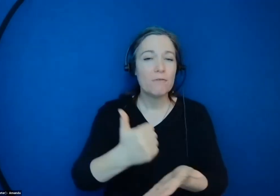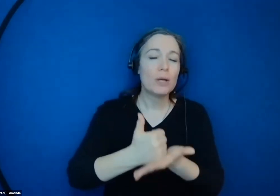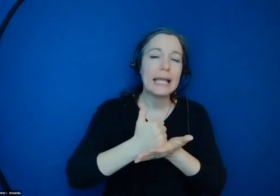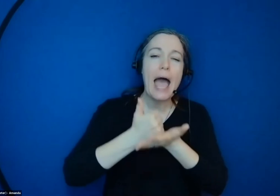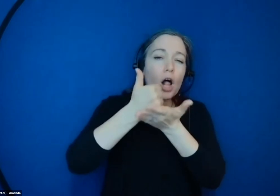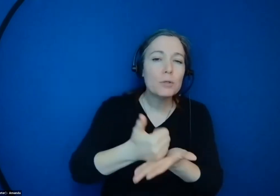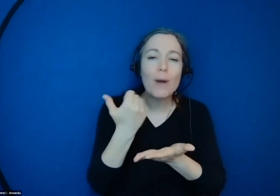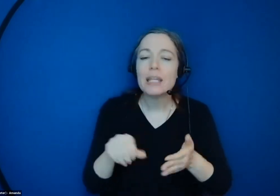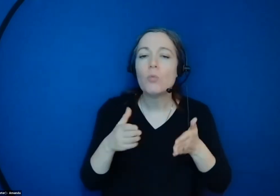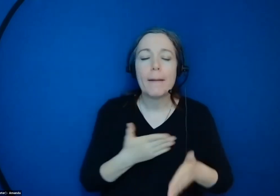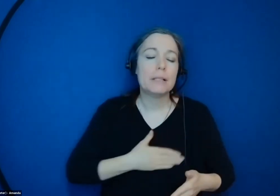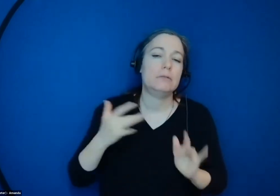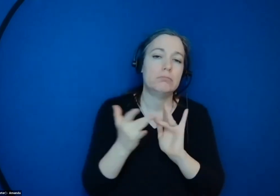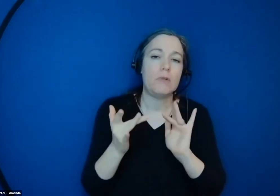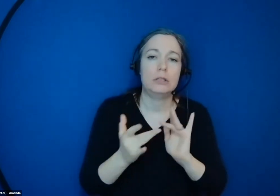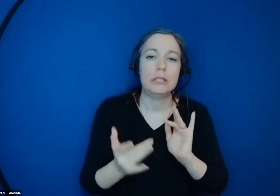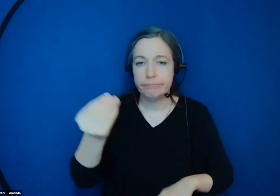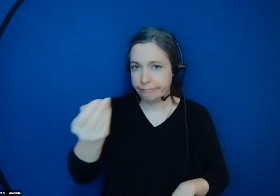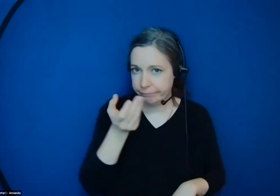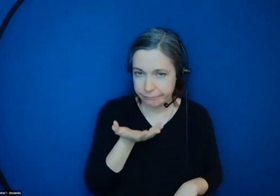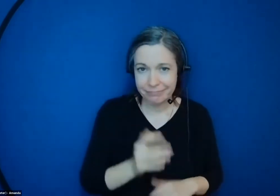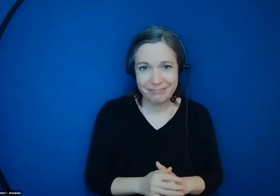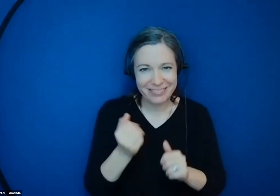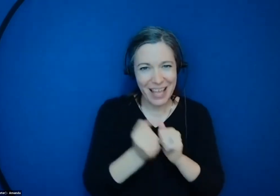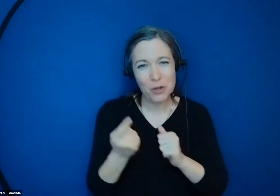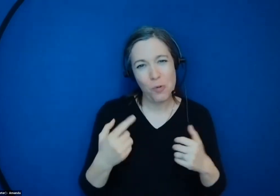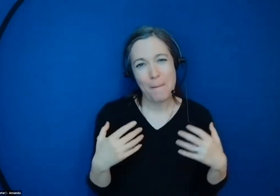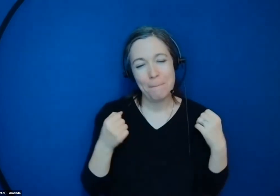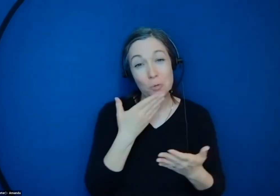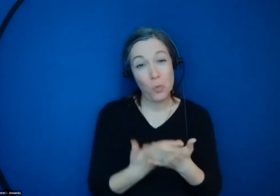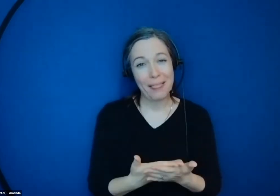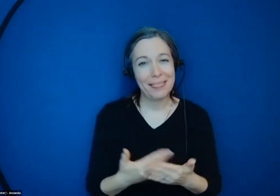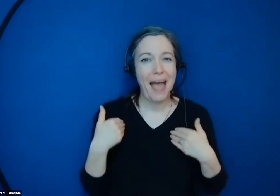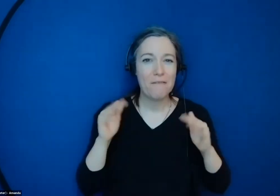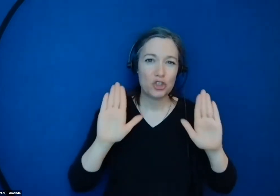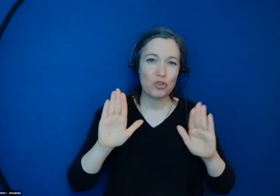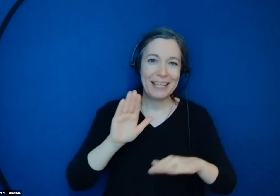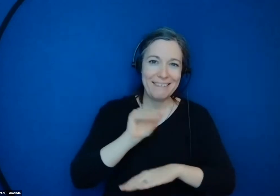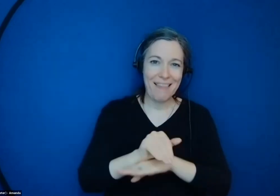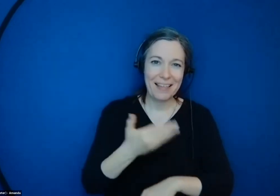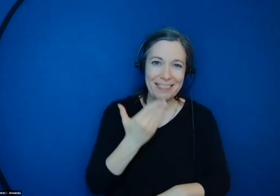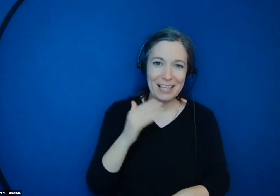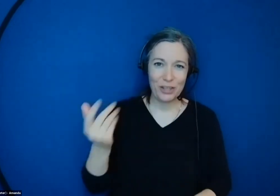like I said, please just reach out and let us know everyone be well and have a great night. Thanks for coming.